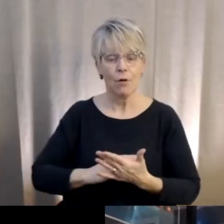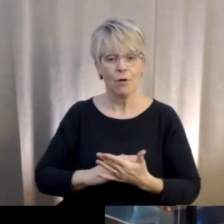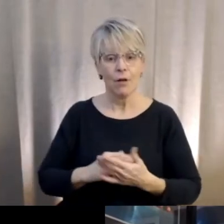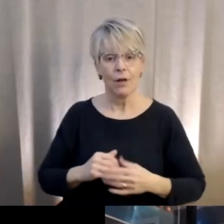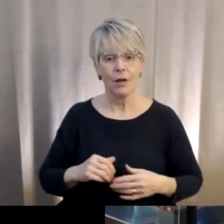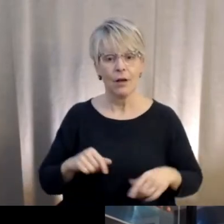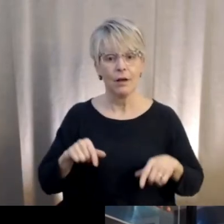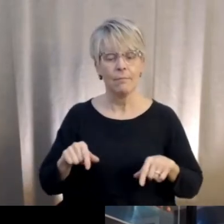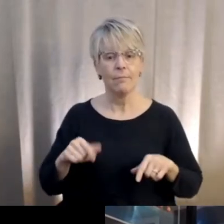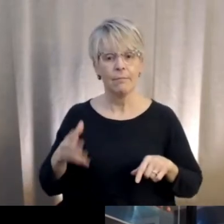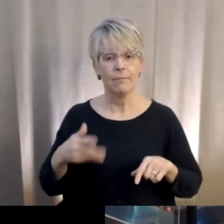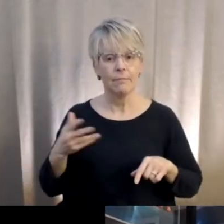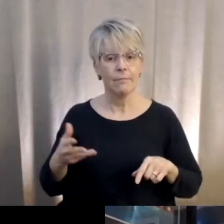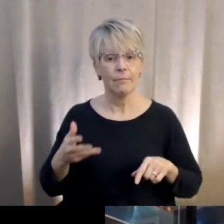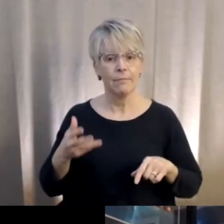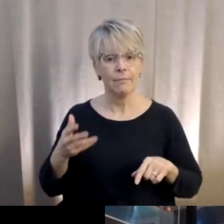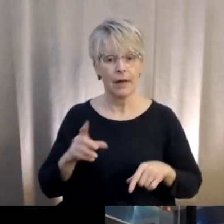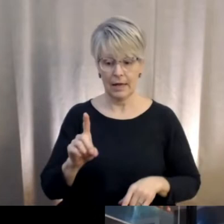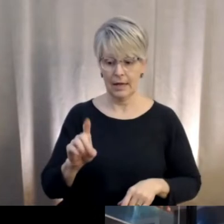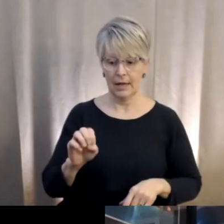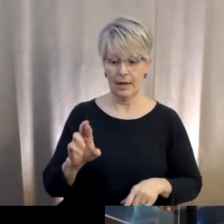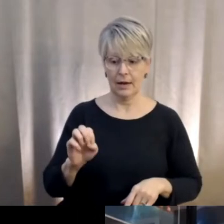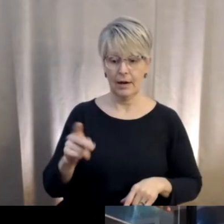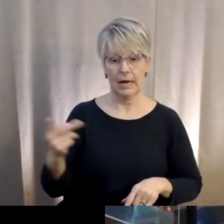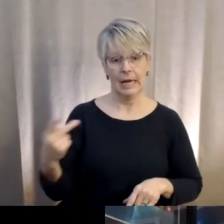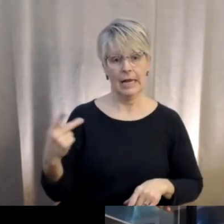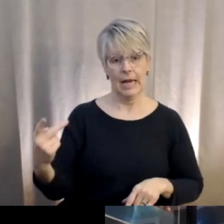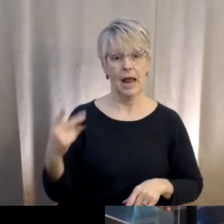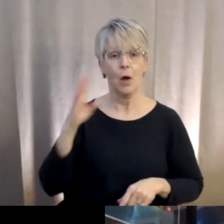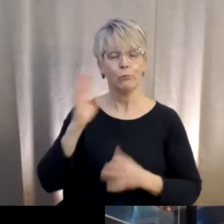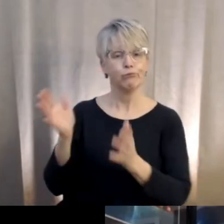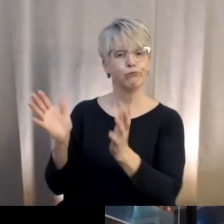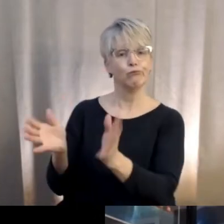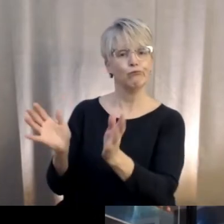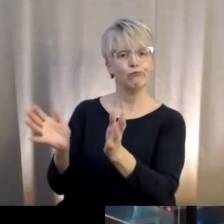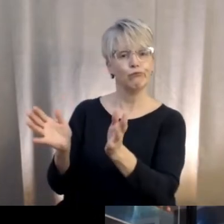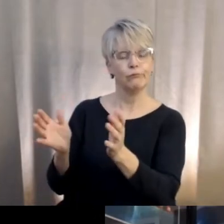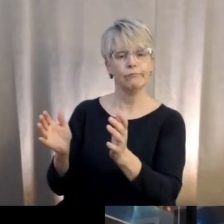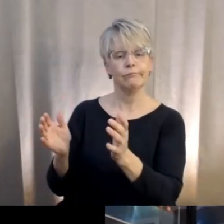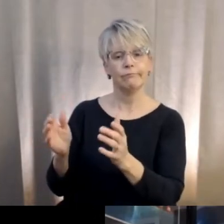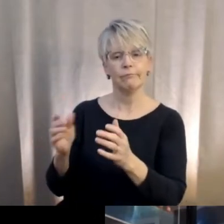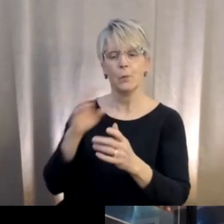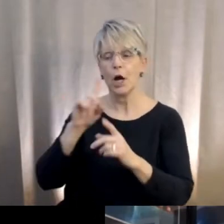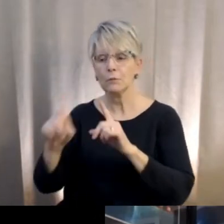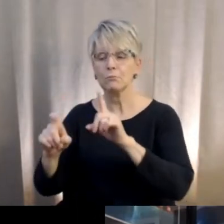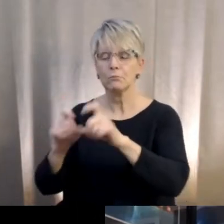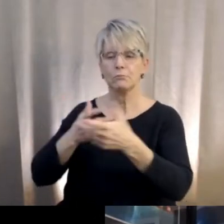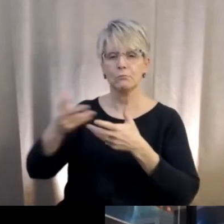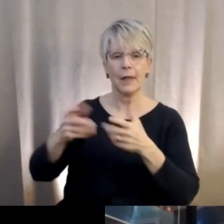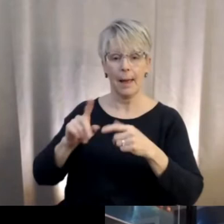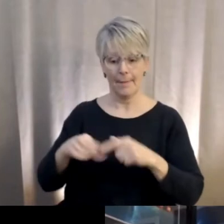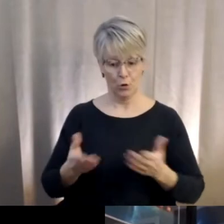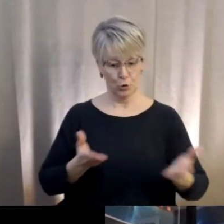is Derek and I are gonna chat about and ask questions about service dogs